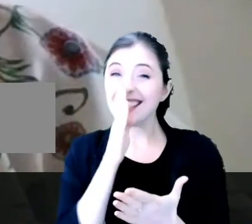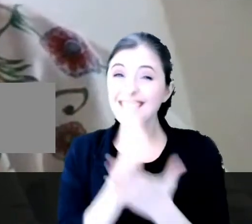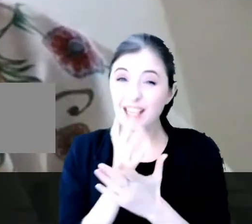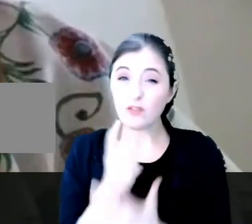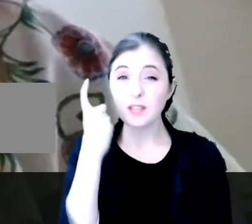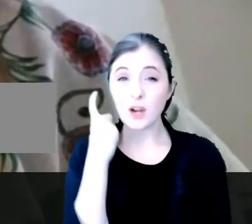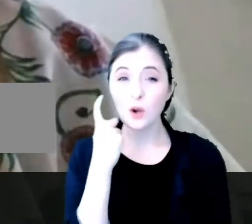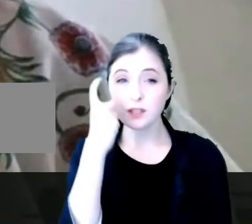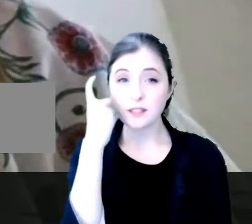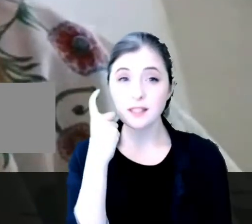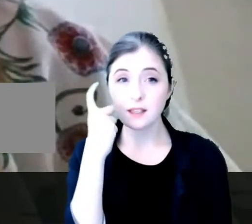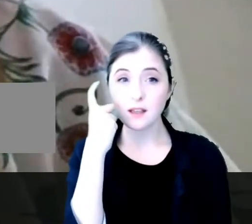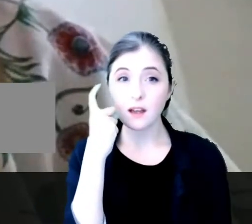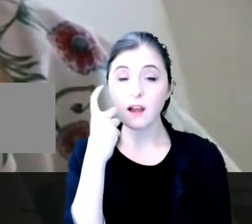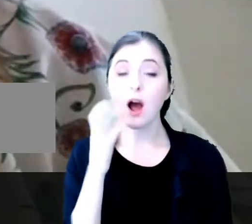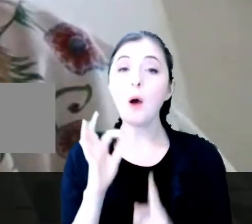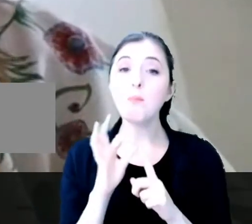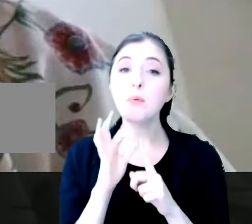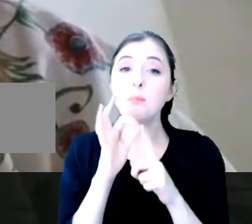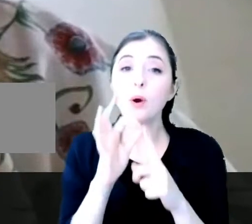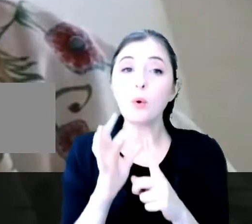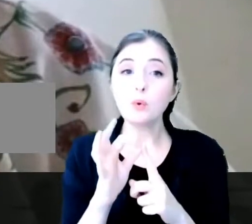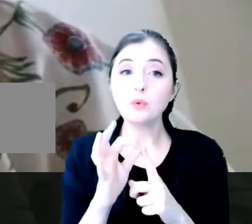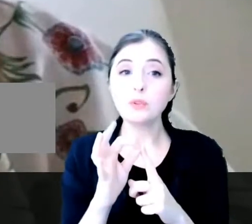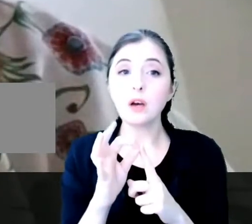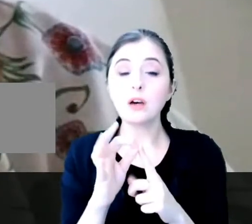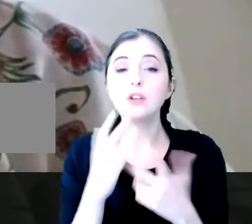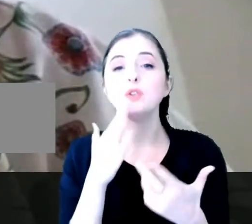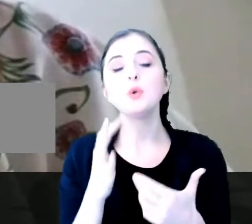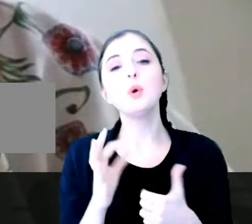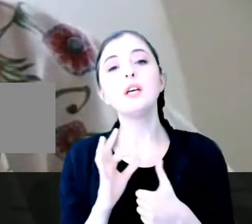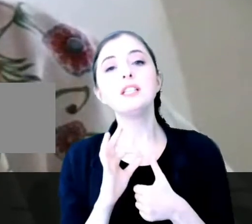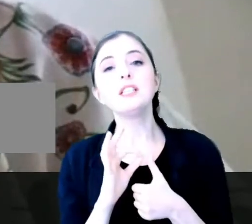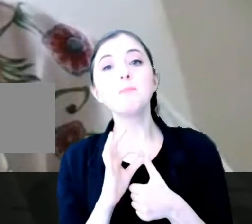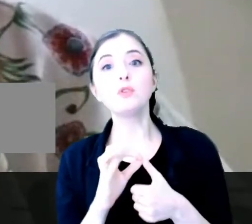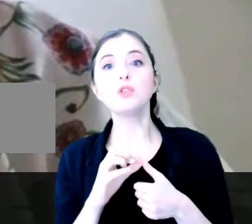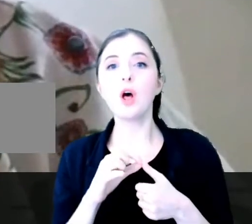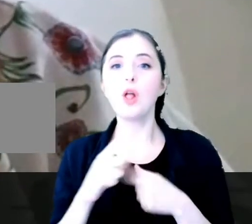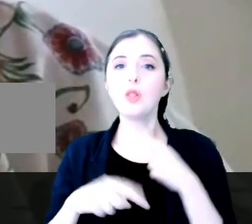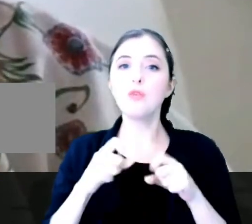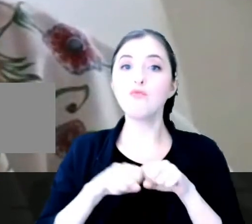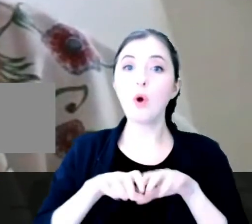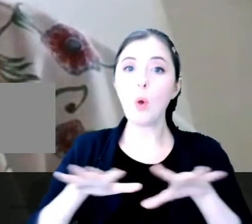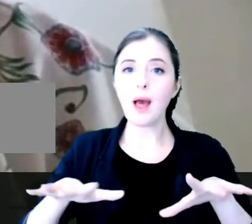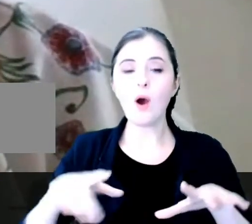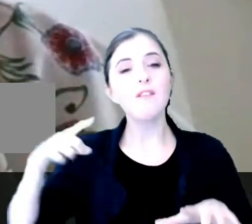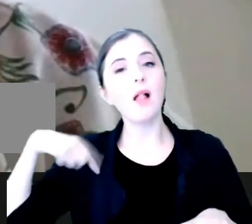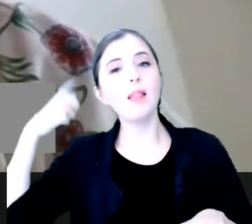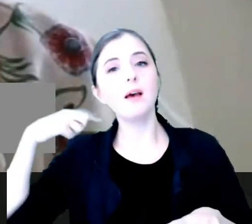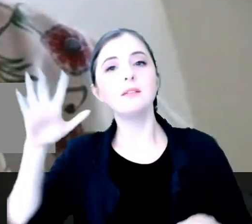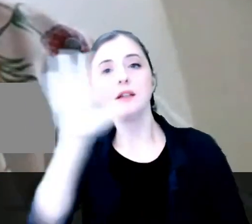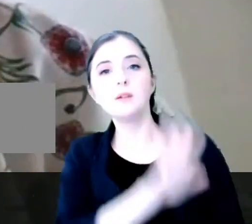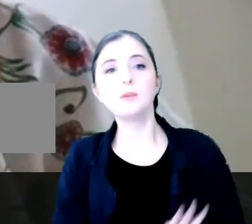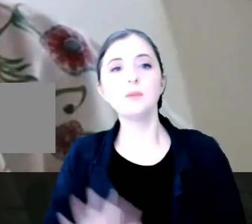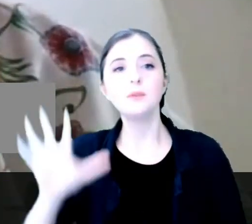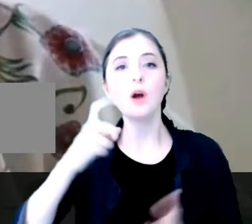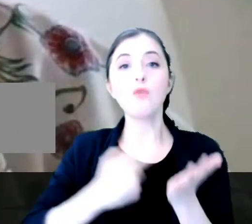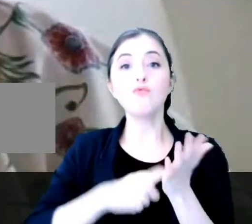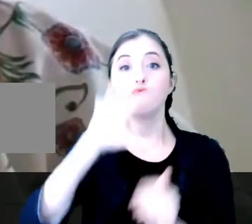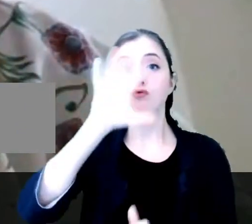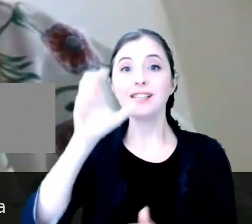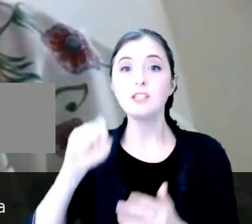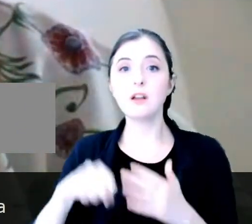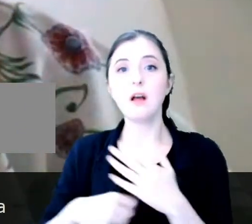a proposal to sponsor the rollout of a London-wide regional development